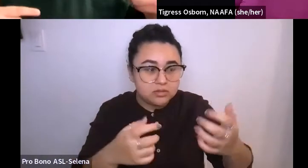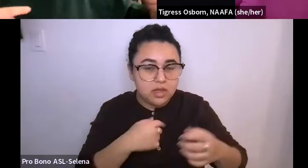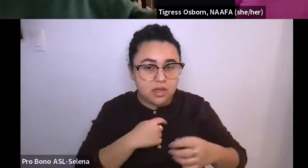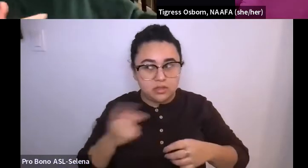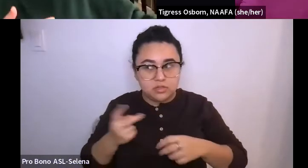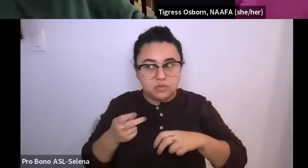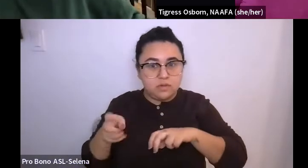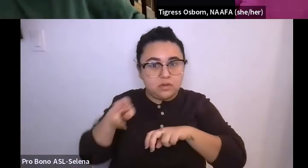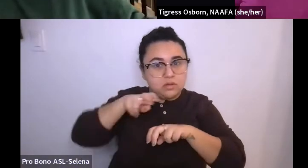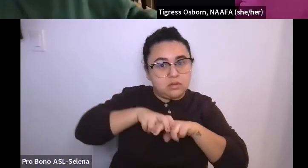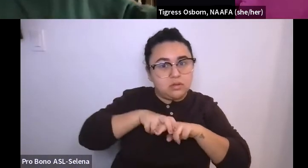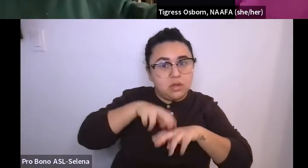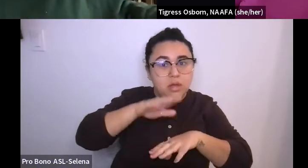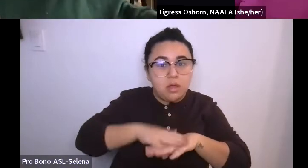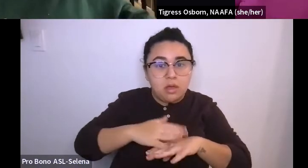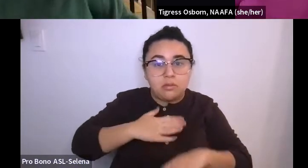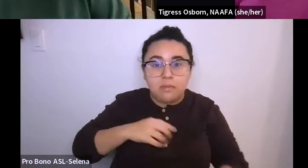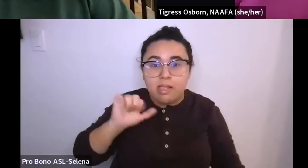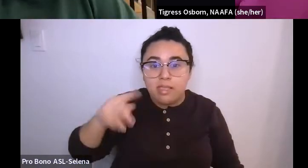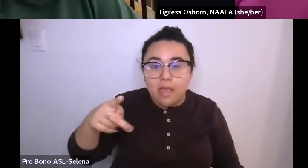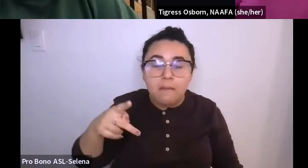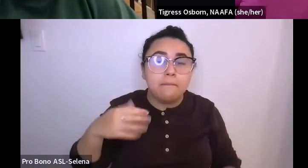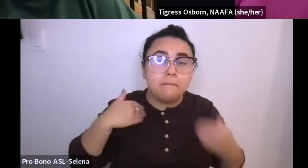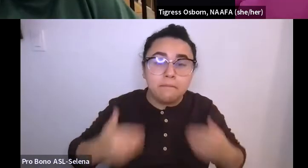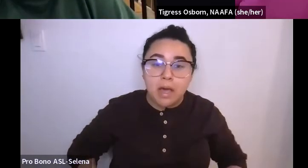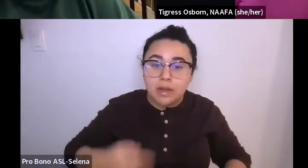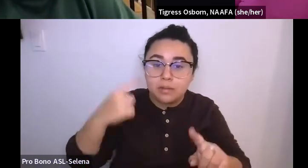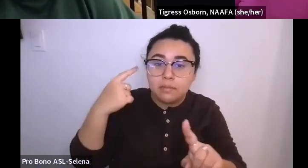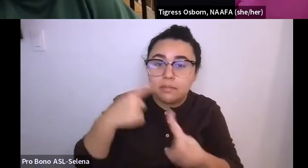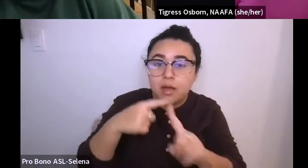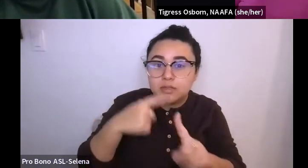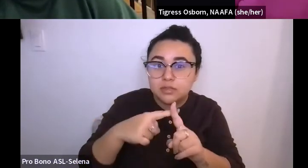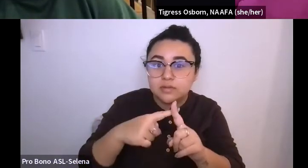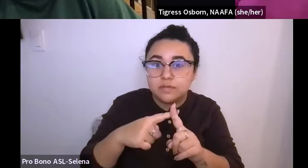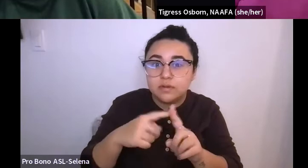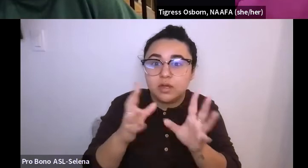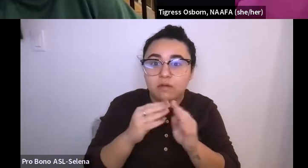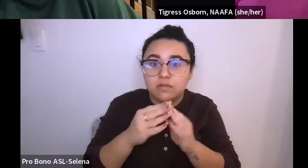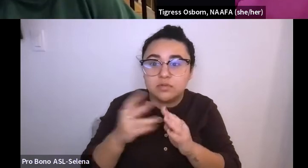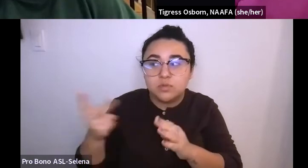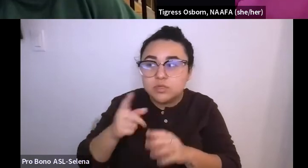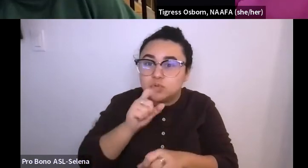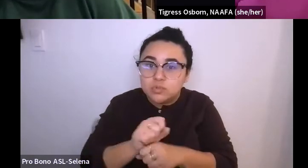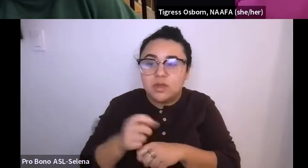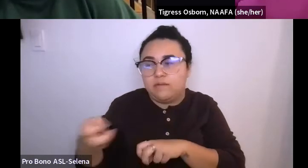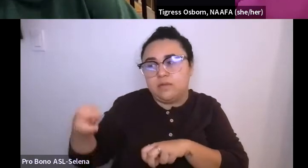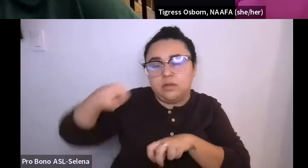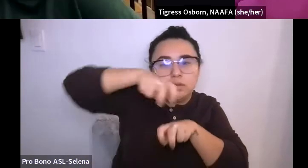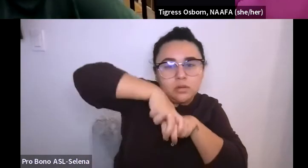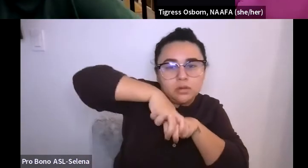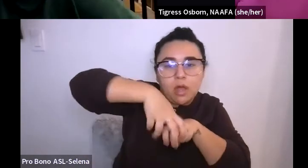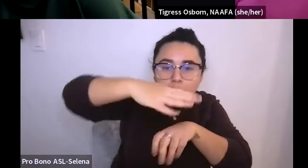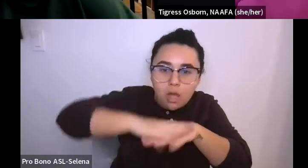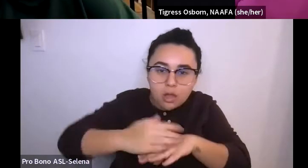at this body positivity conference, we had to sit on top of each other, literally. So that is funny.